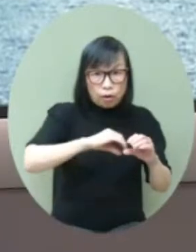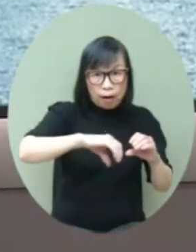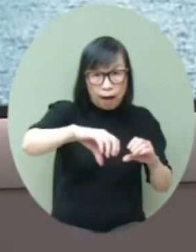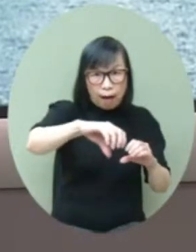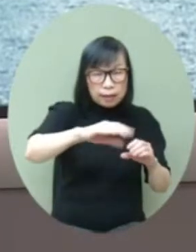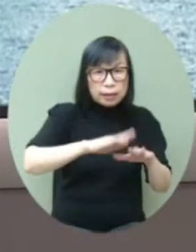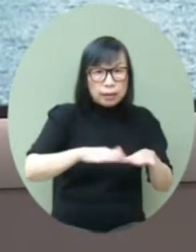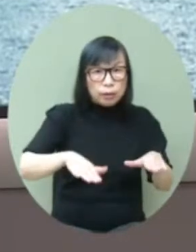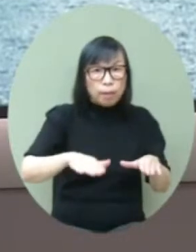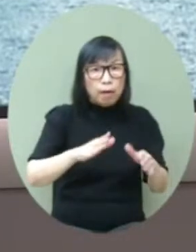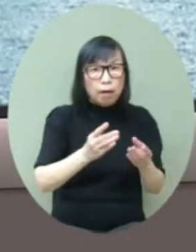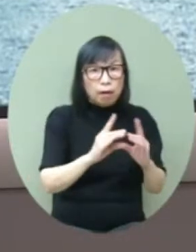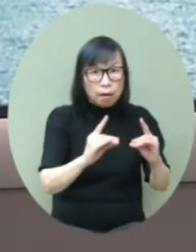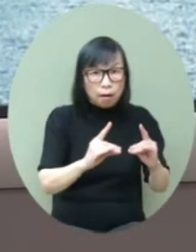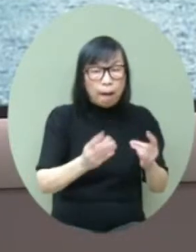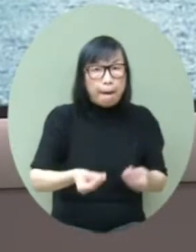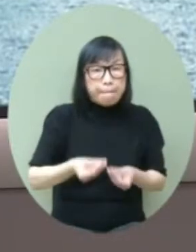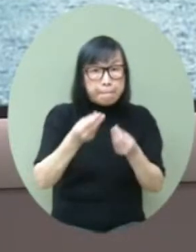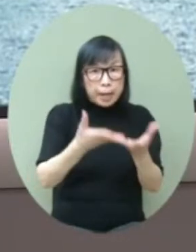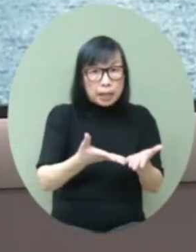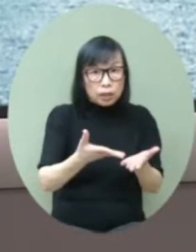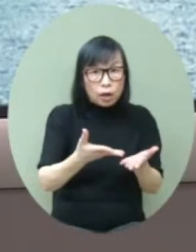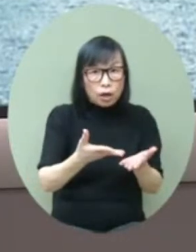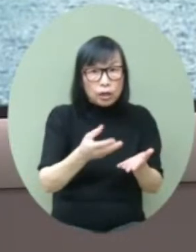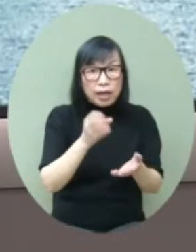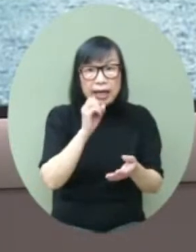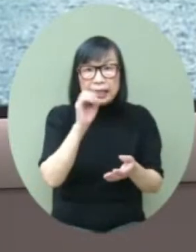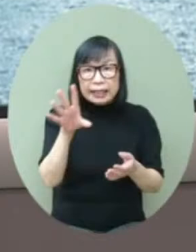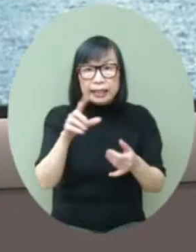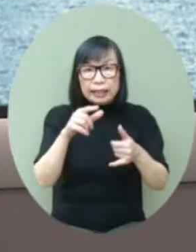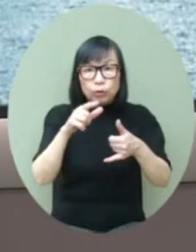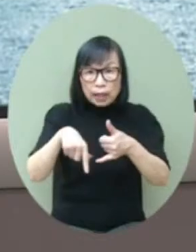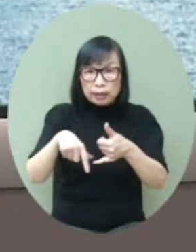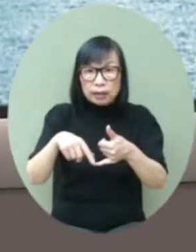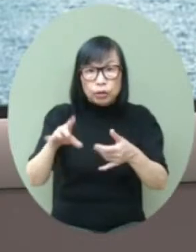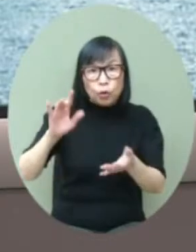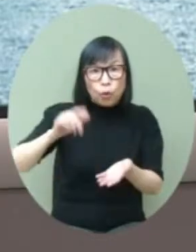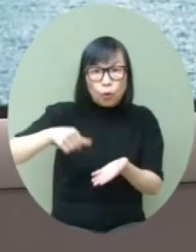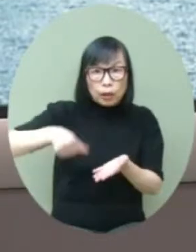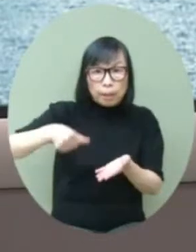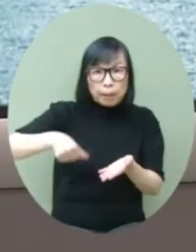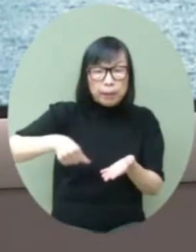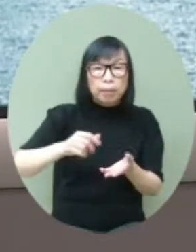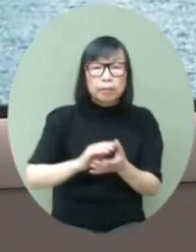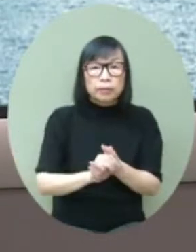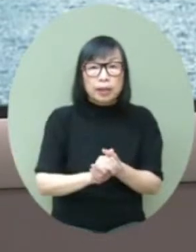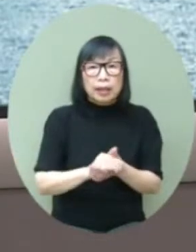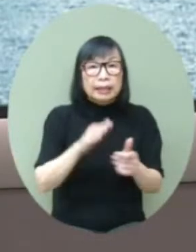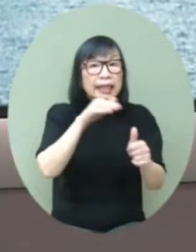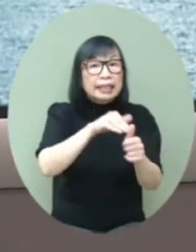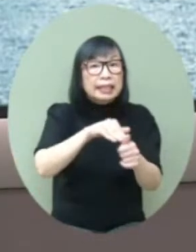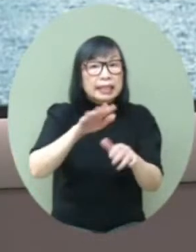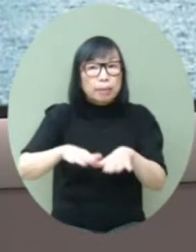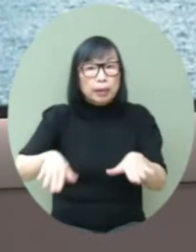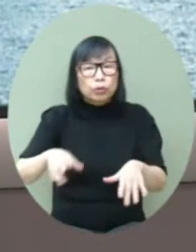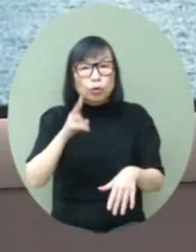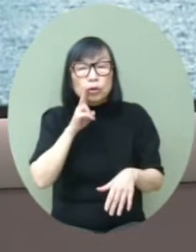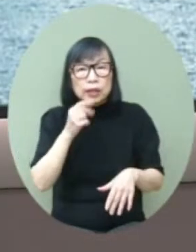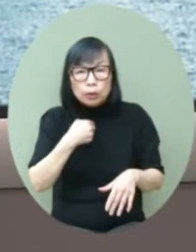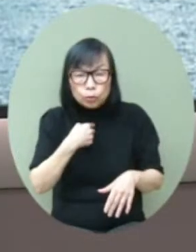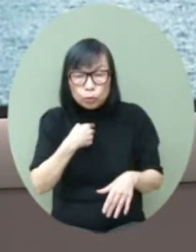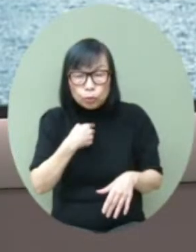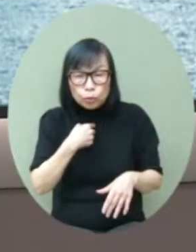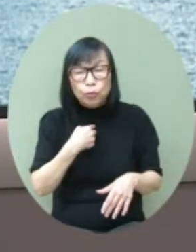was put in a bed with guards, and there is a call bell given to her, and we ask